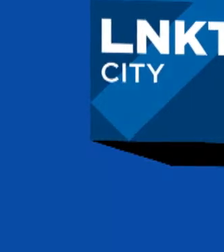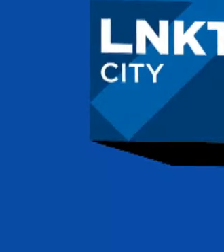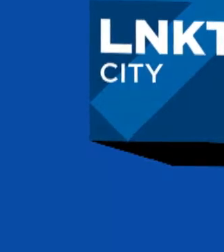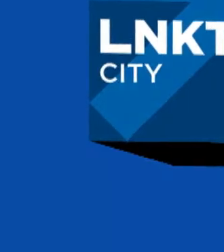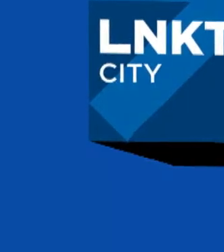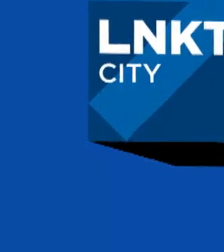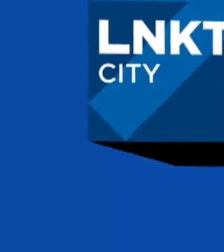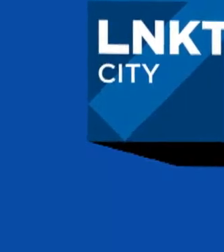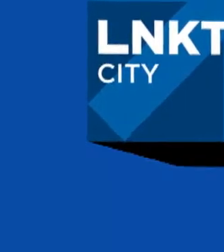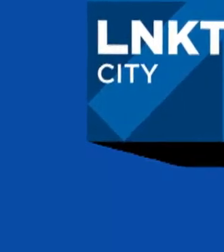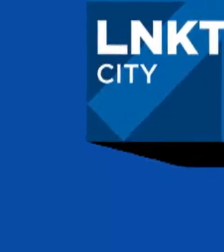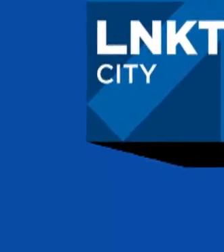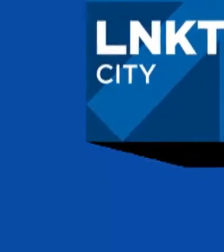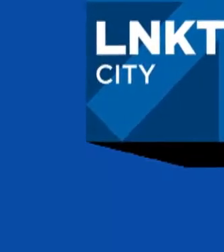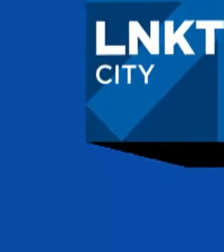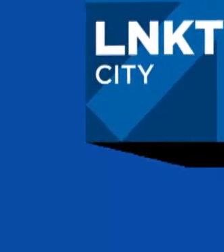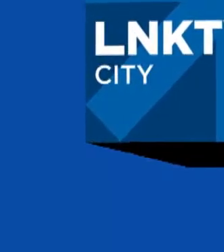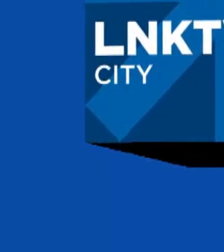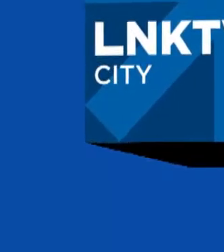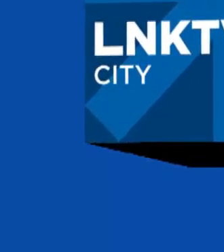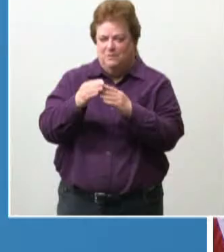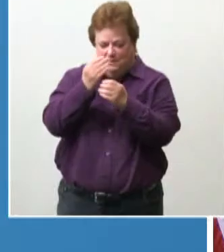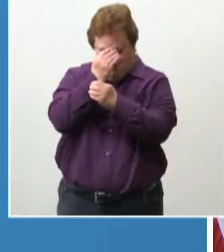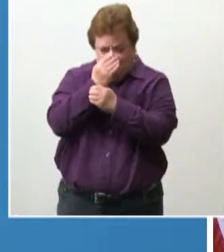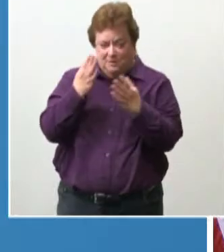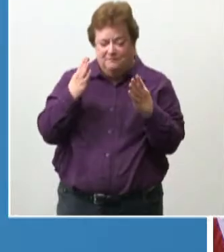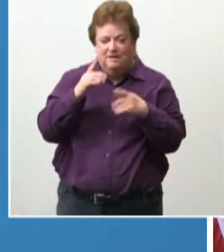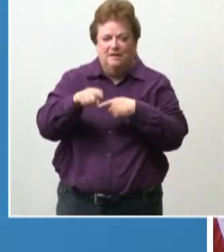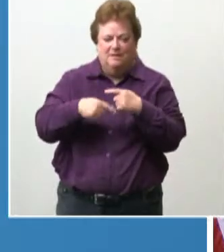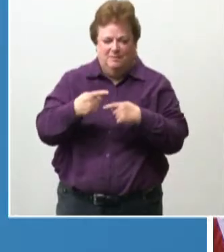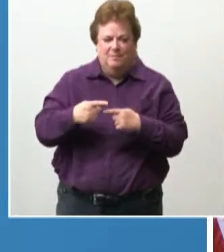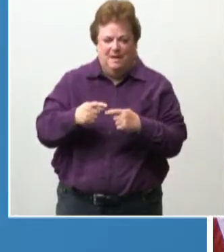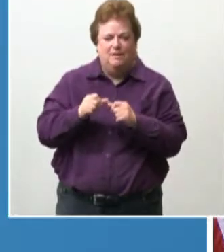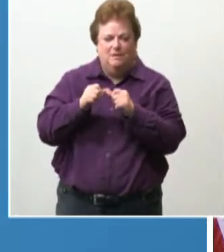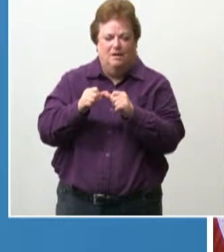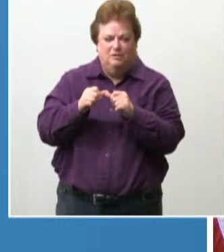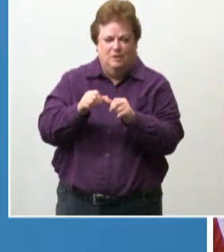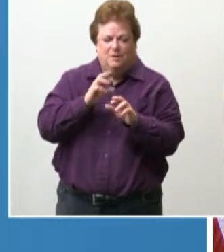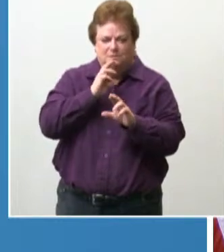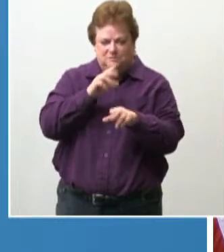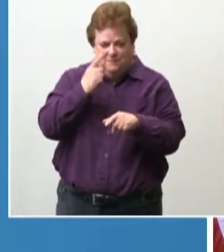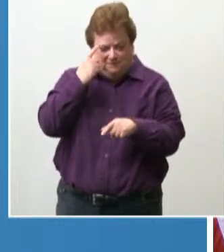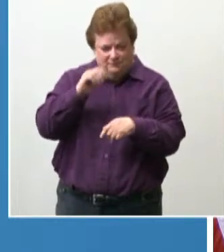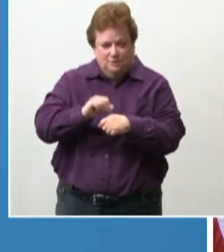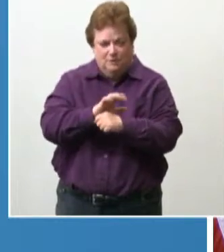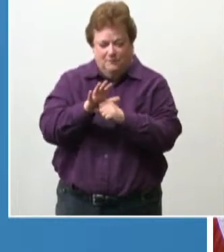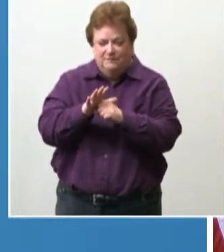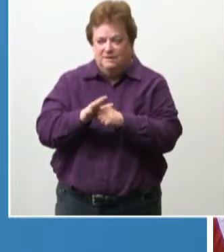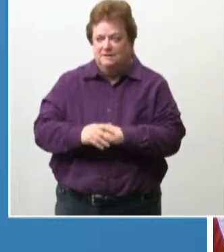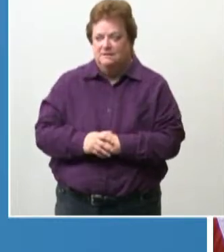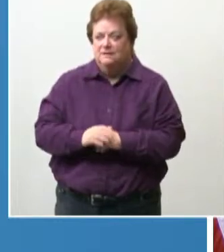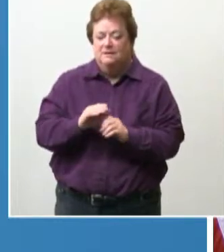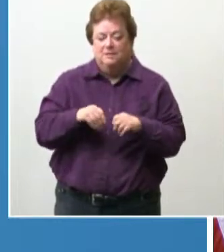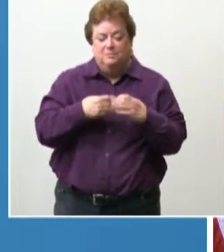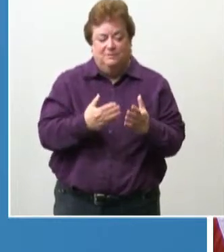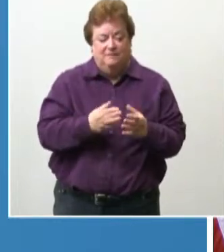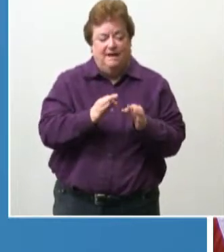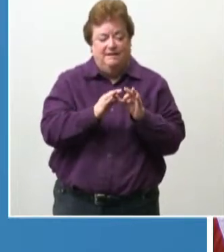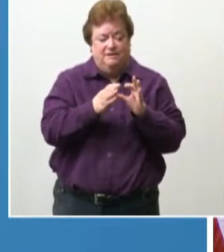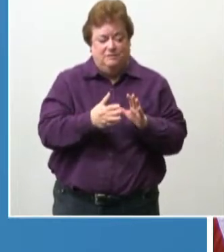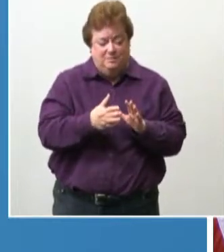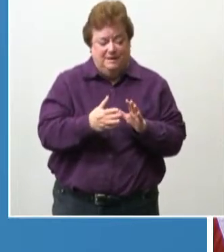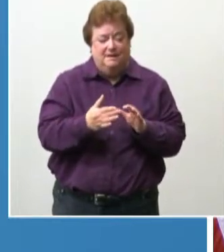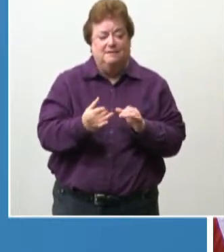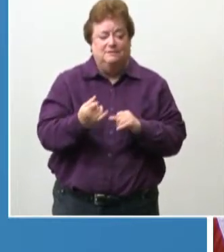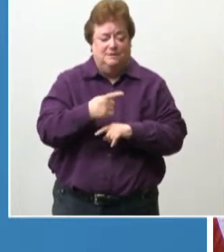Good afternoon and welcome to this community briefing on our ongoing pandemic response efforts. Providing